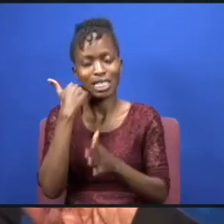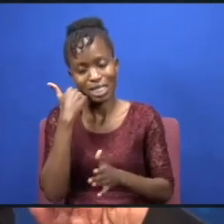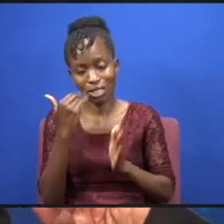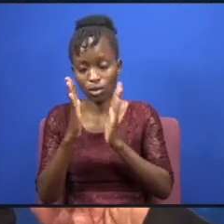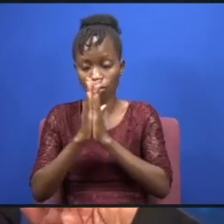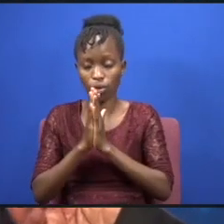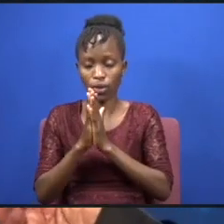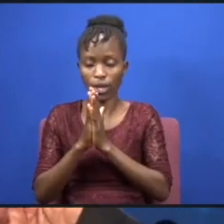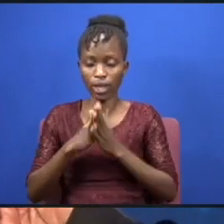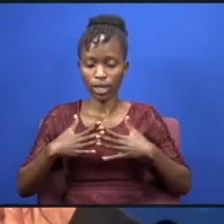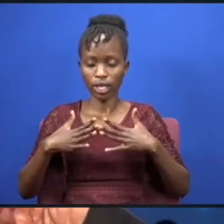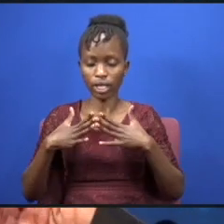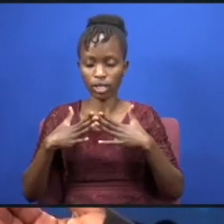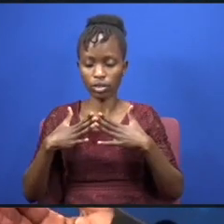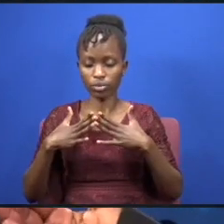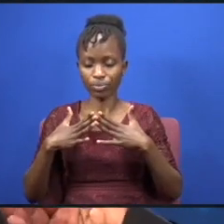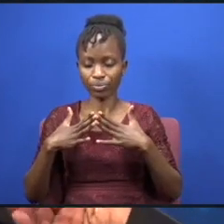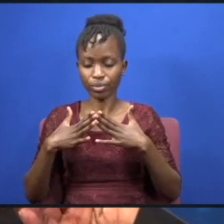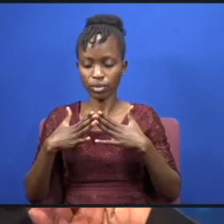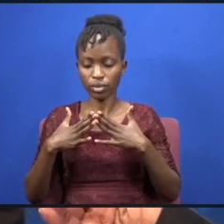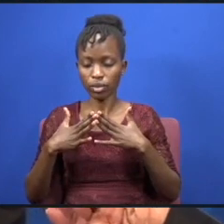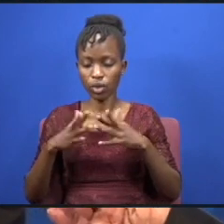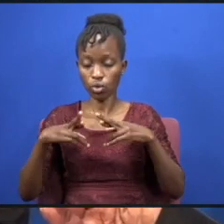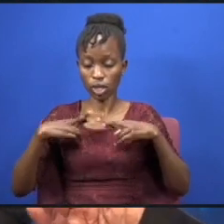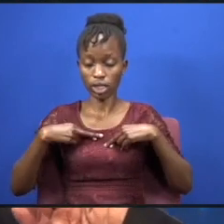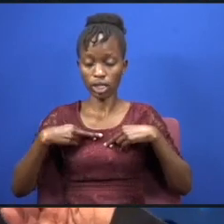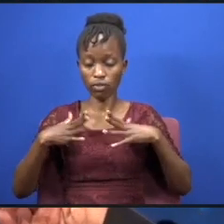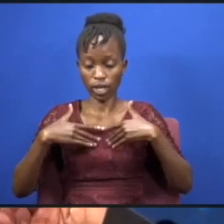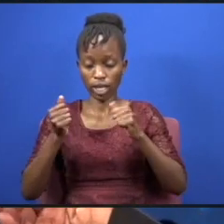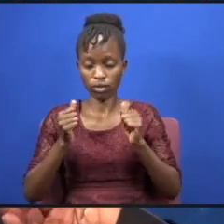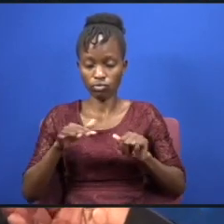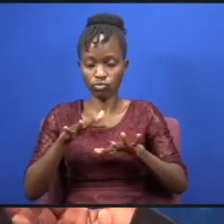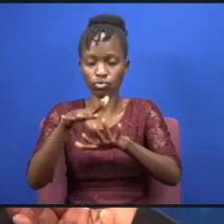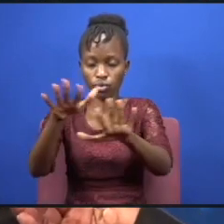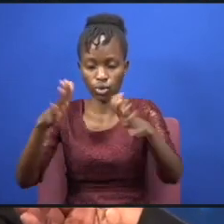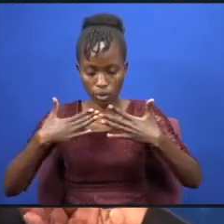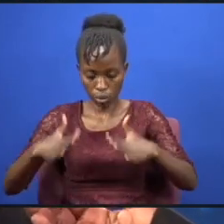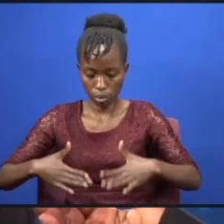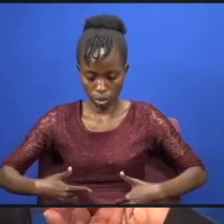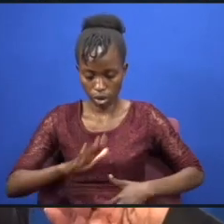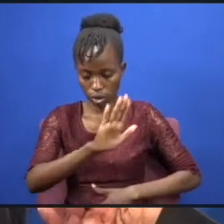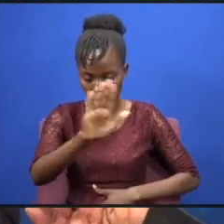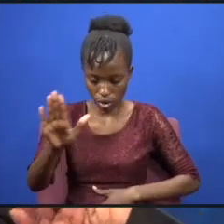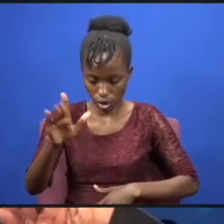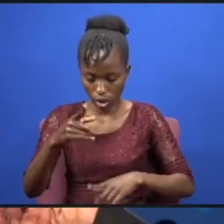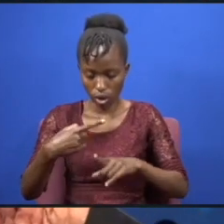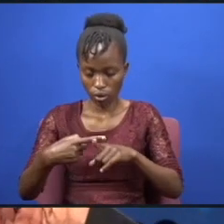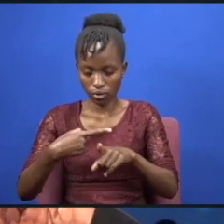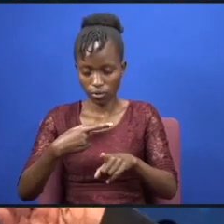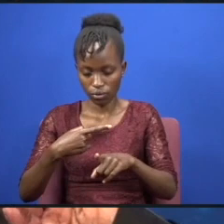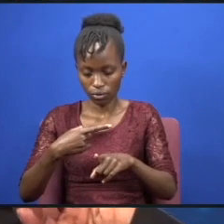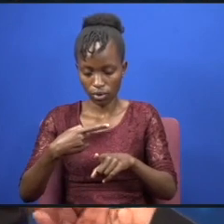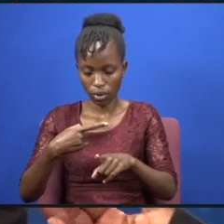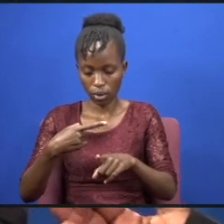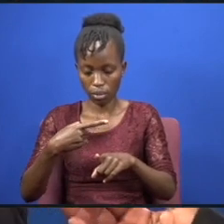that healing virtue will flow right now into their situations, into their bodies, O God, from the throne room of